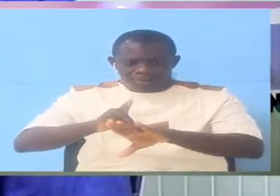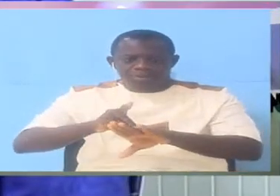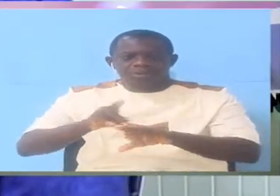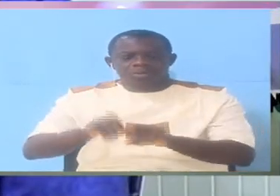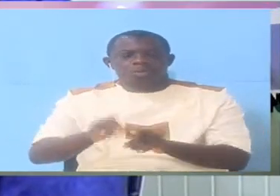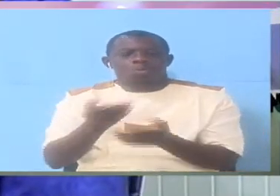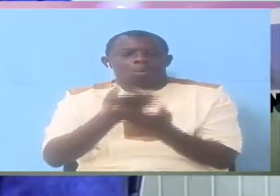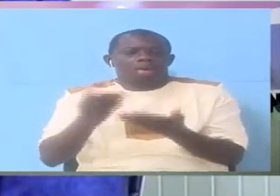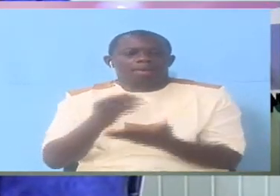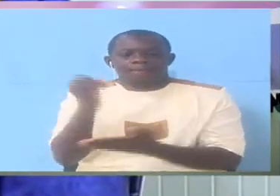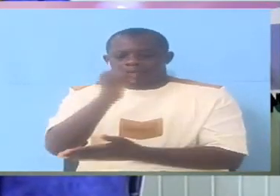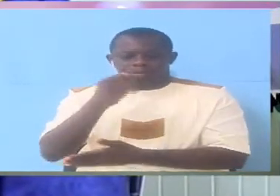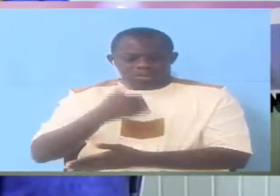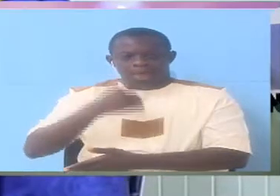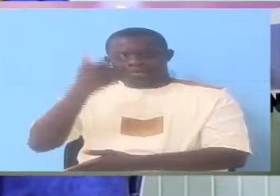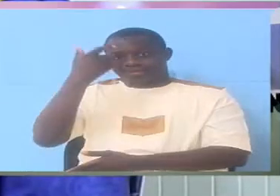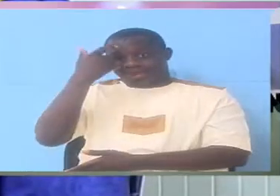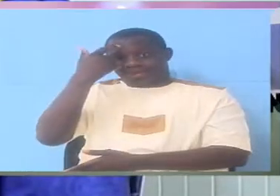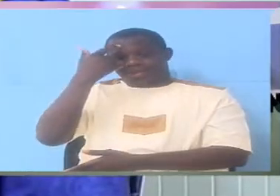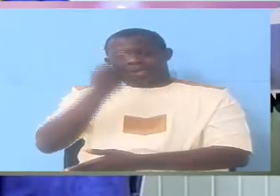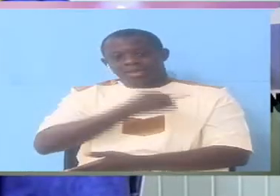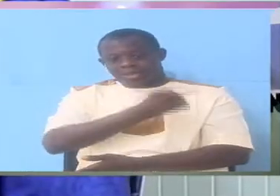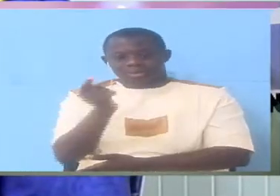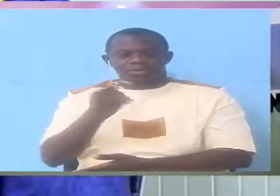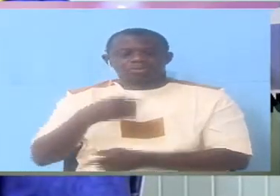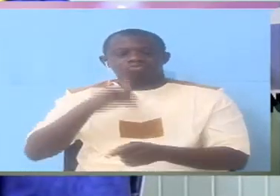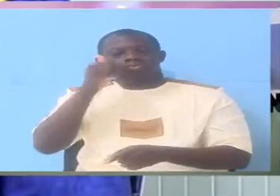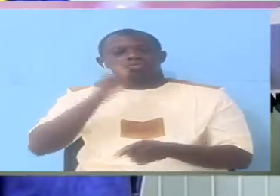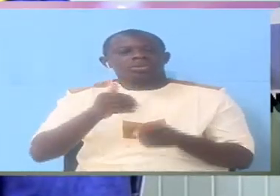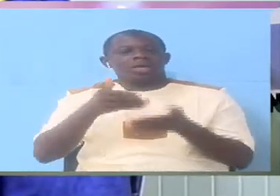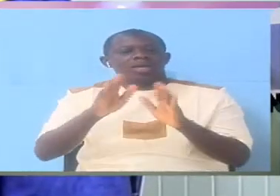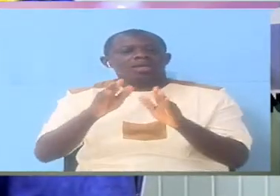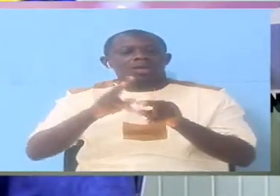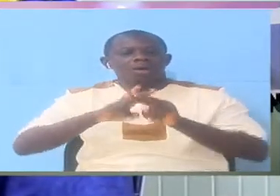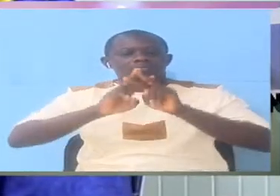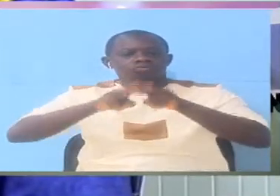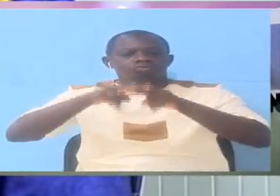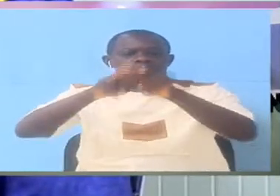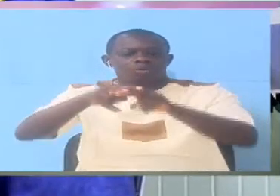squadron because I thought that they were coming where the ferry used to land.